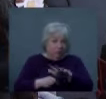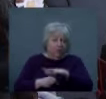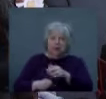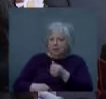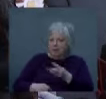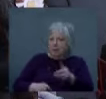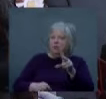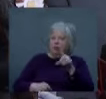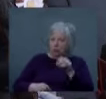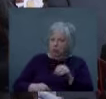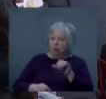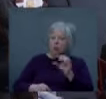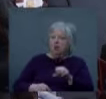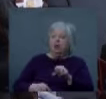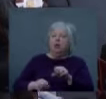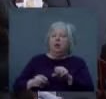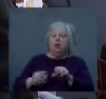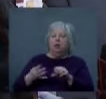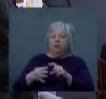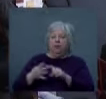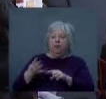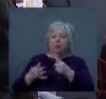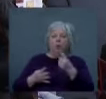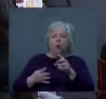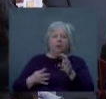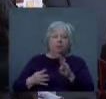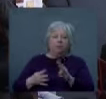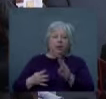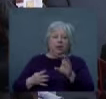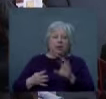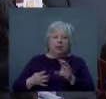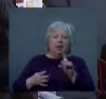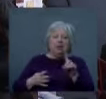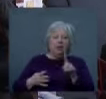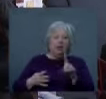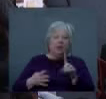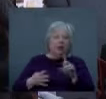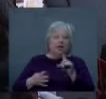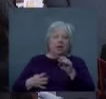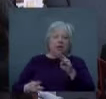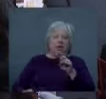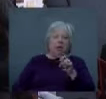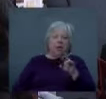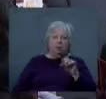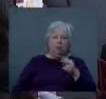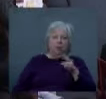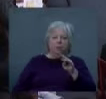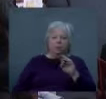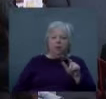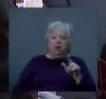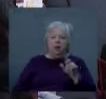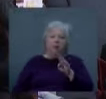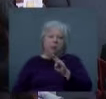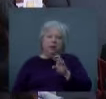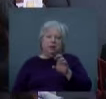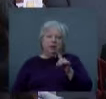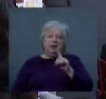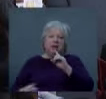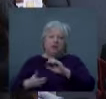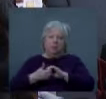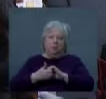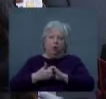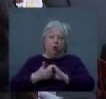Several of them do. One is BCD, of course, Deborah Bell, which BCD is a partner in the